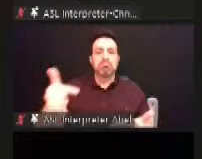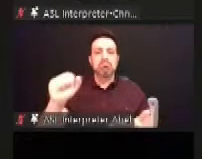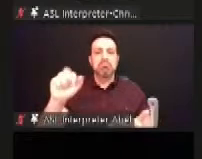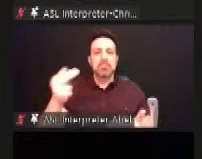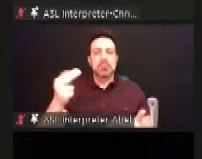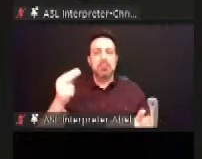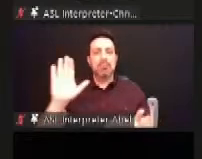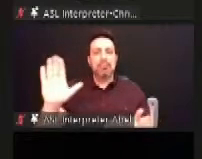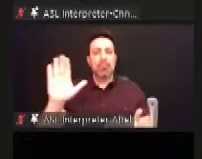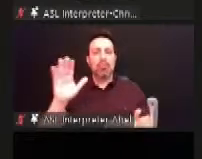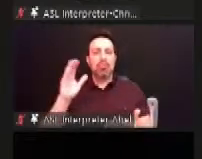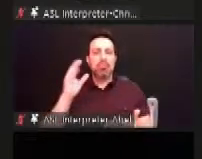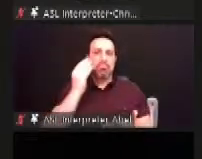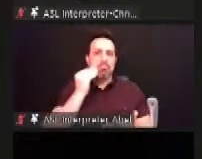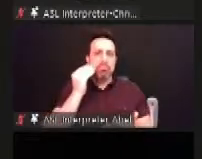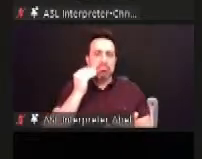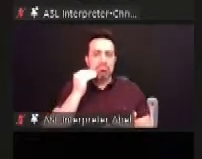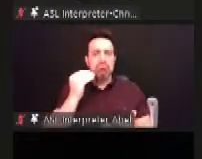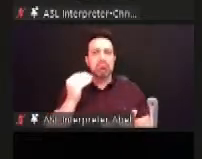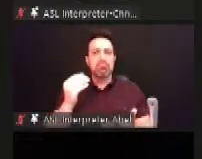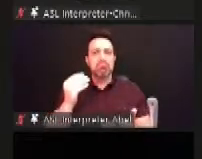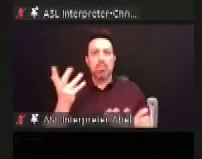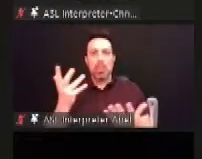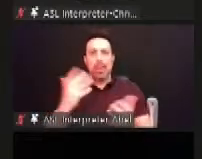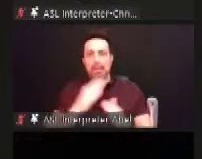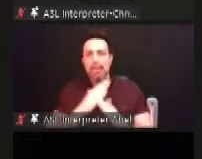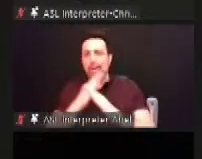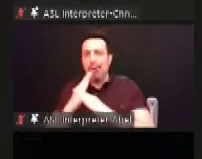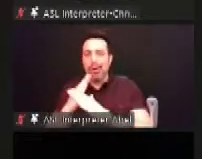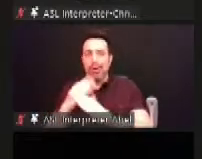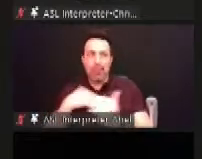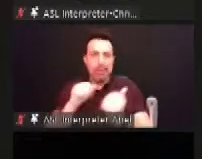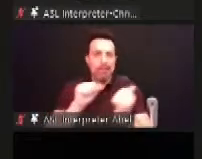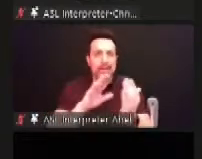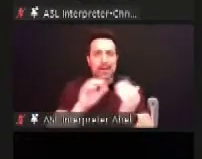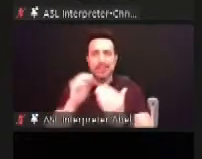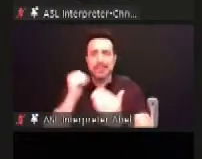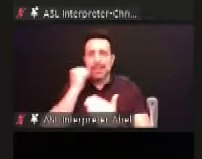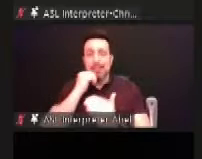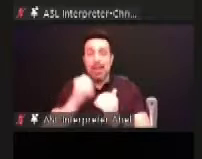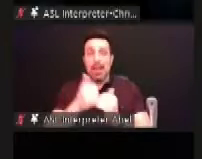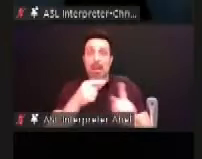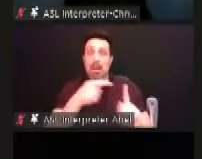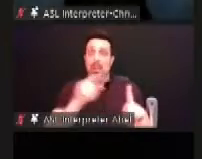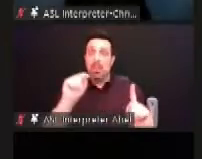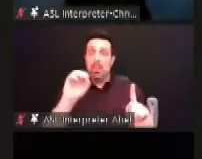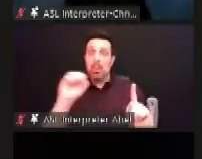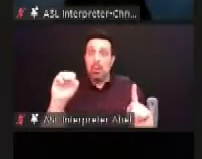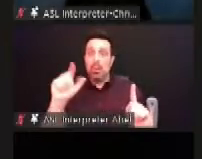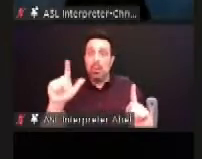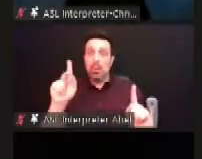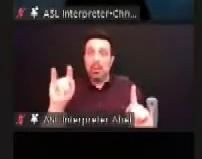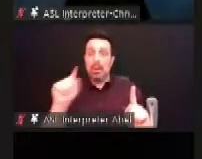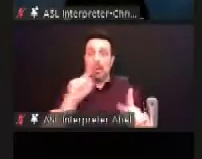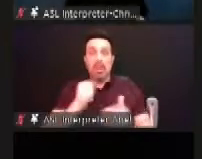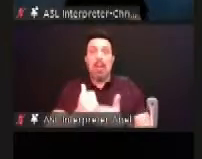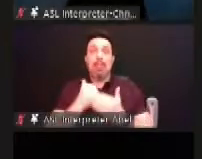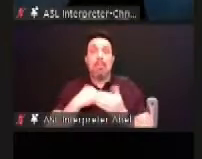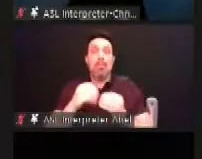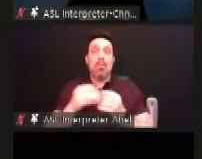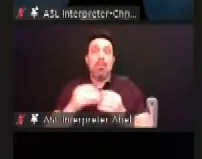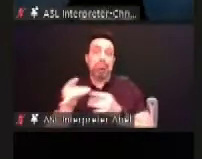firsthand experiences on the barriers we face every day and how this toolkit could really help create a more efficient process